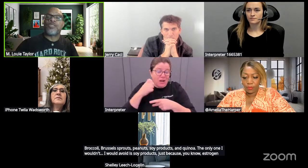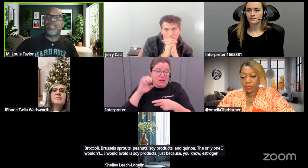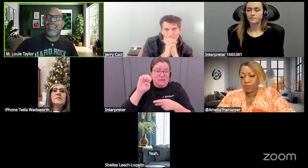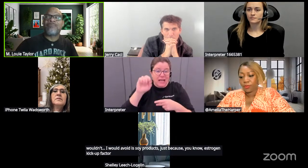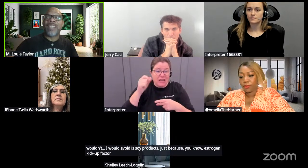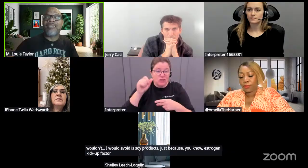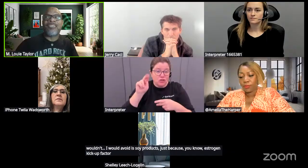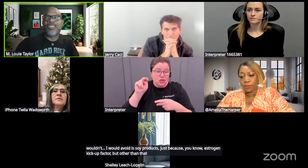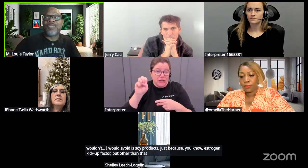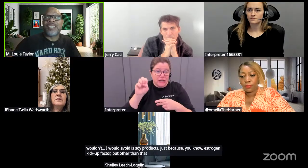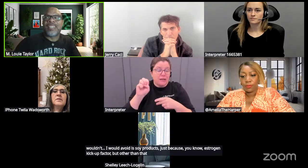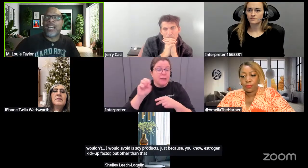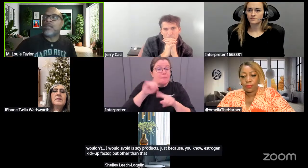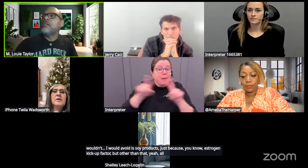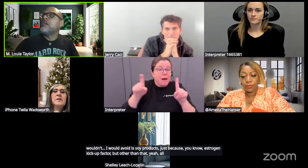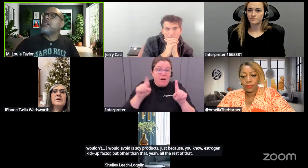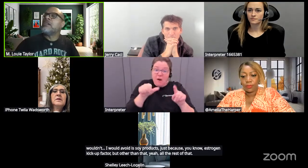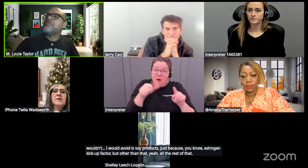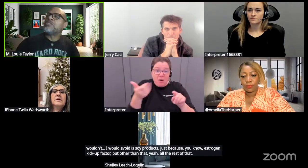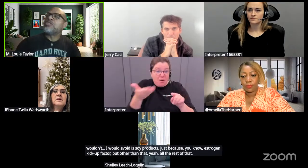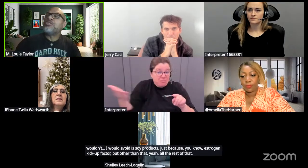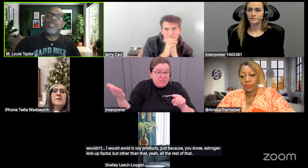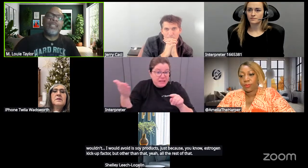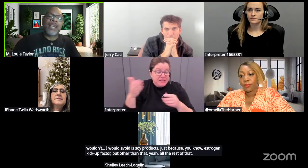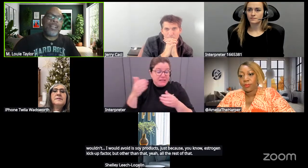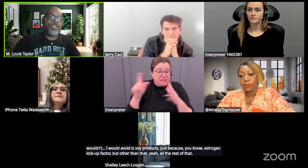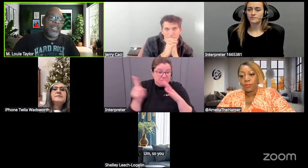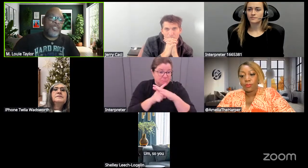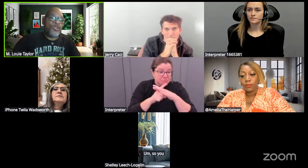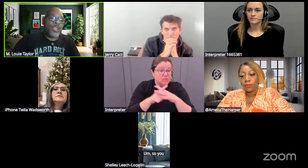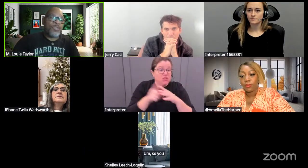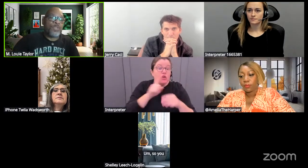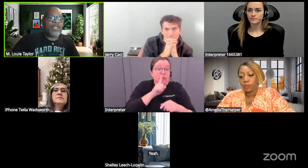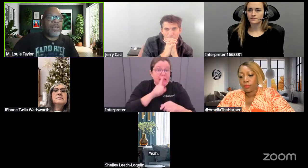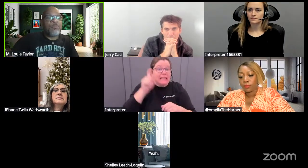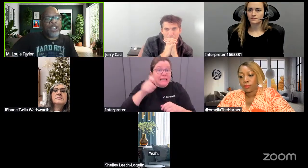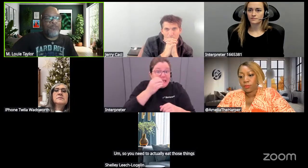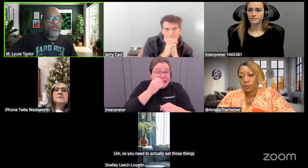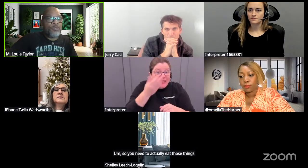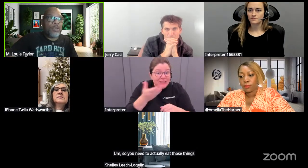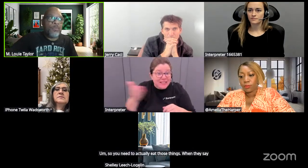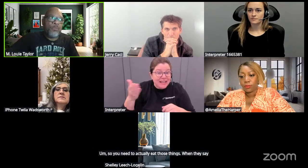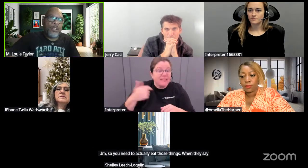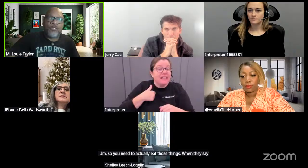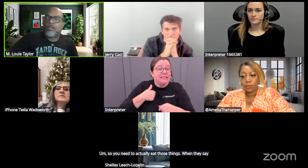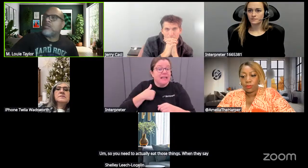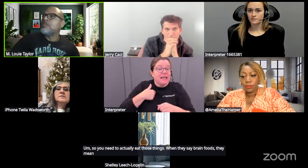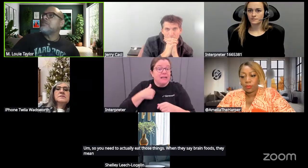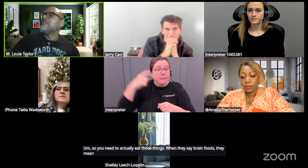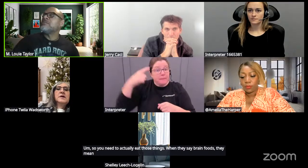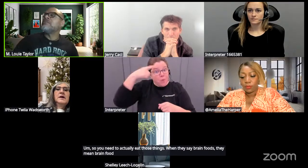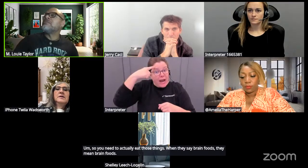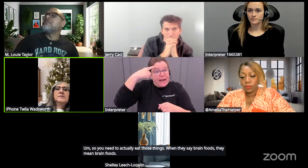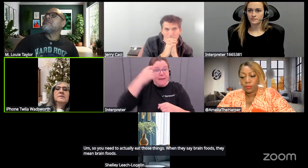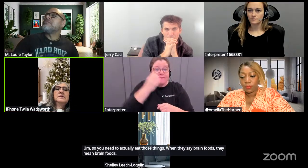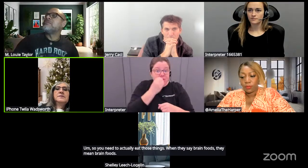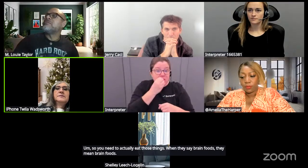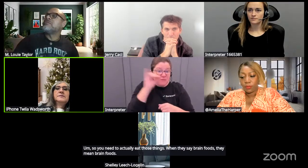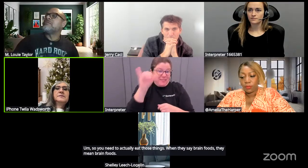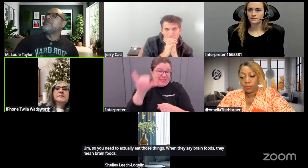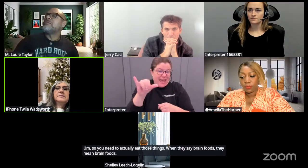other than that, yeah, all the rest of that. So you need to actually eat those things. When they say brain foods, they mean brain foods. yeah.